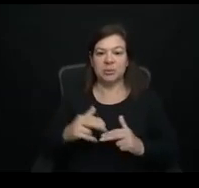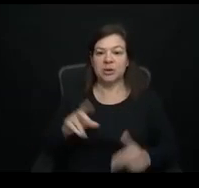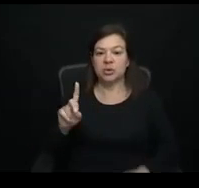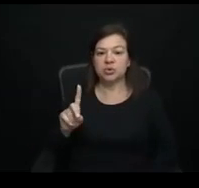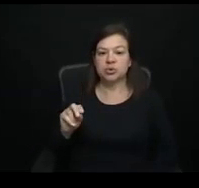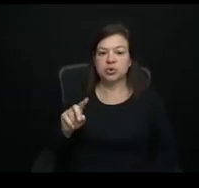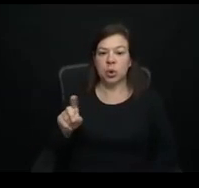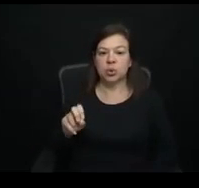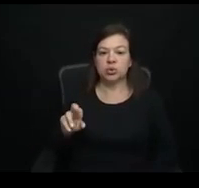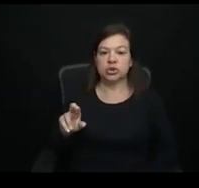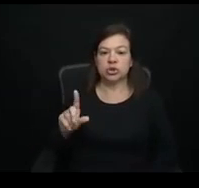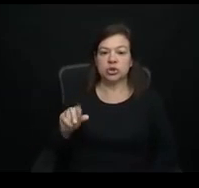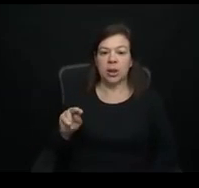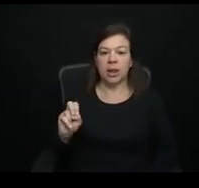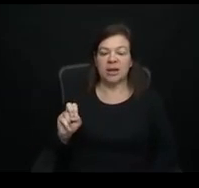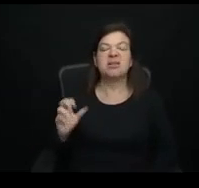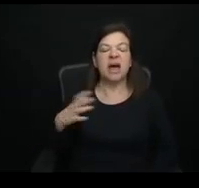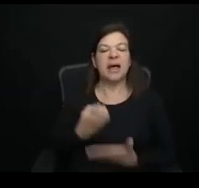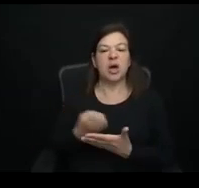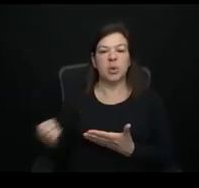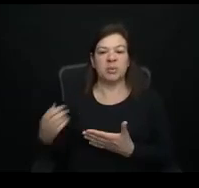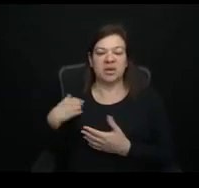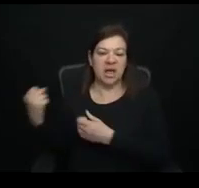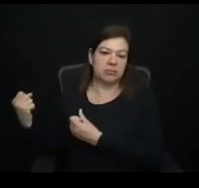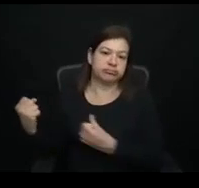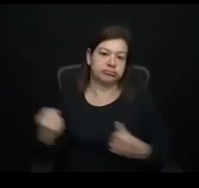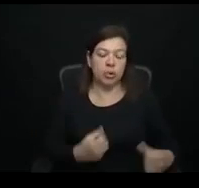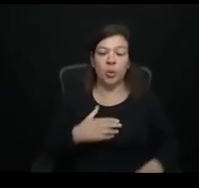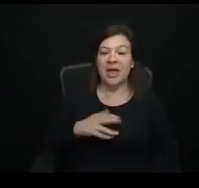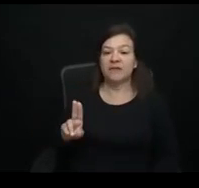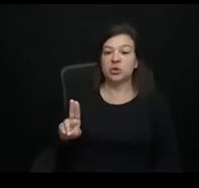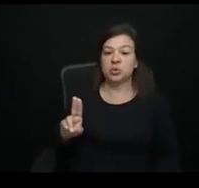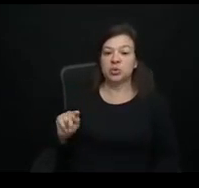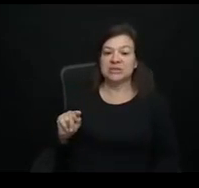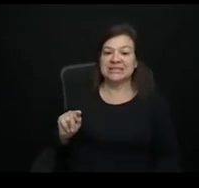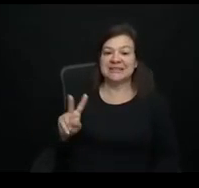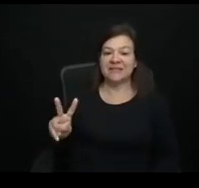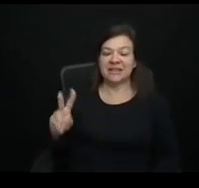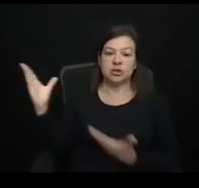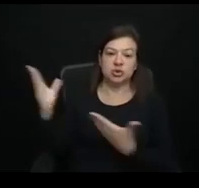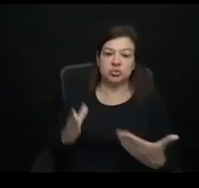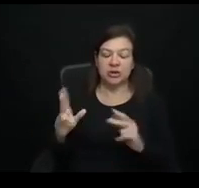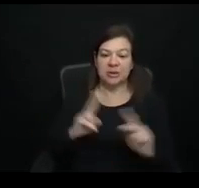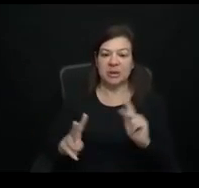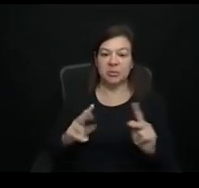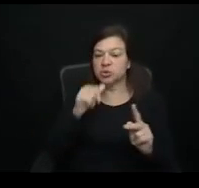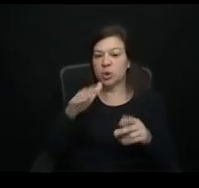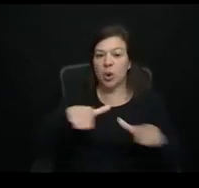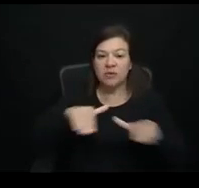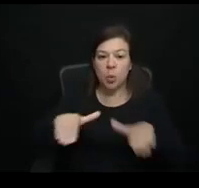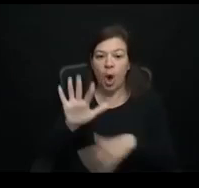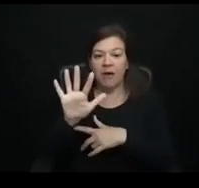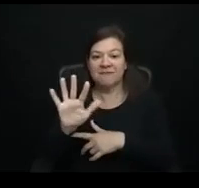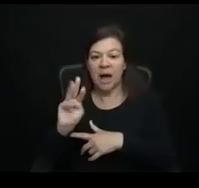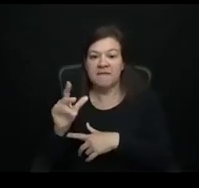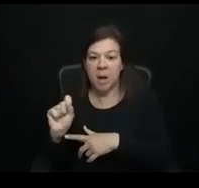equipment can drive along the dozer line. We have UTVs that we're transporting personnel in, so they don't have to walk 5 miles to get to the spot where they need to